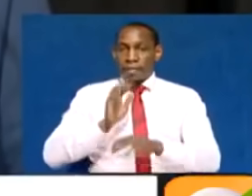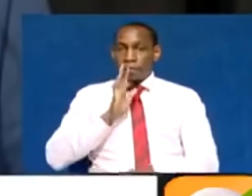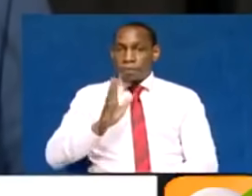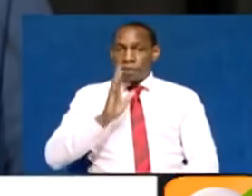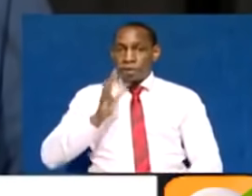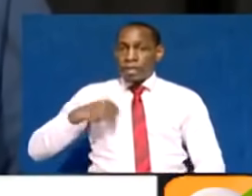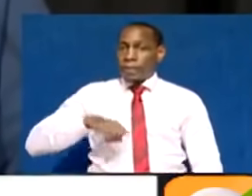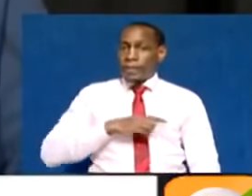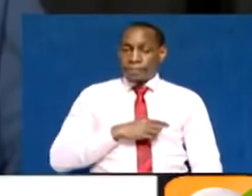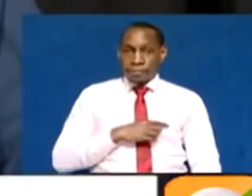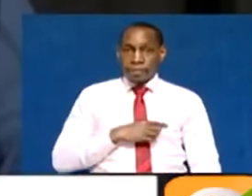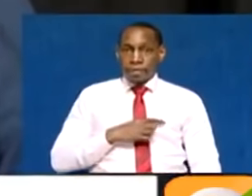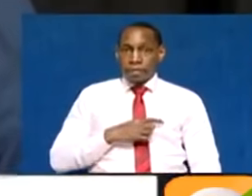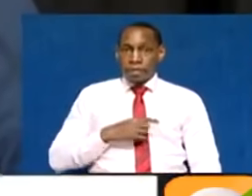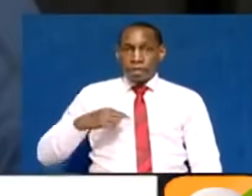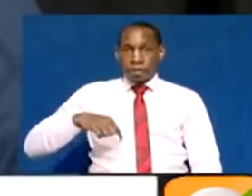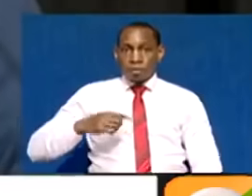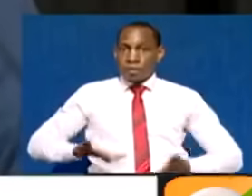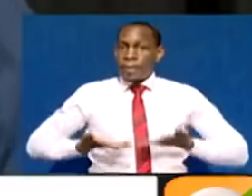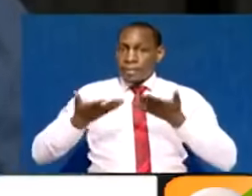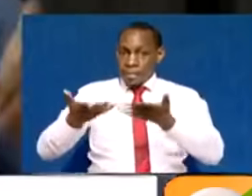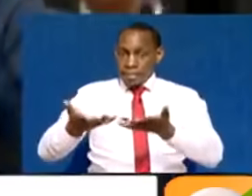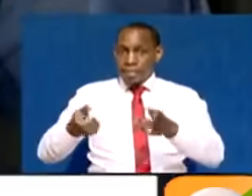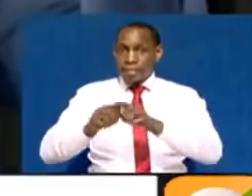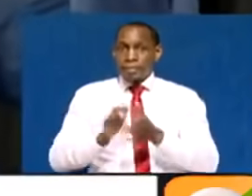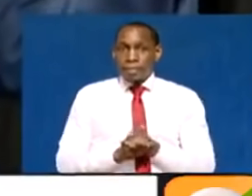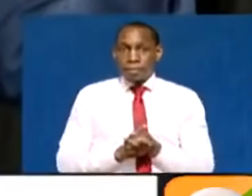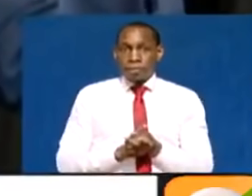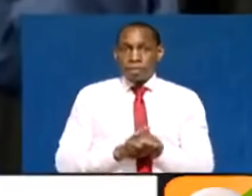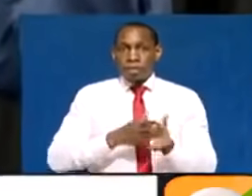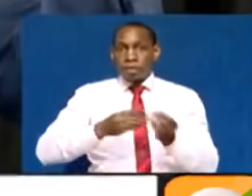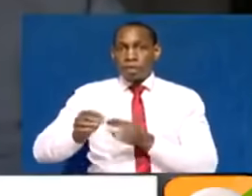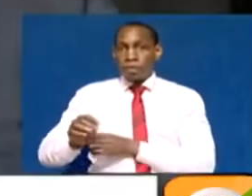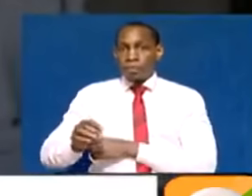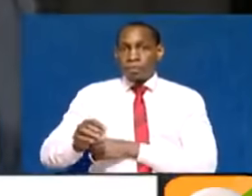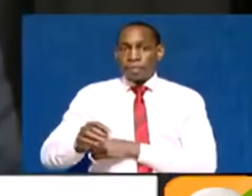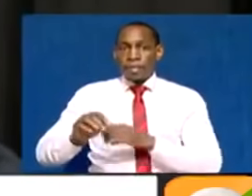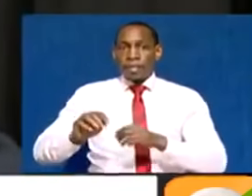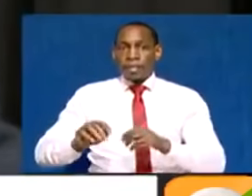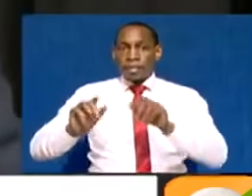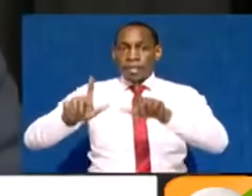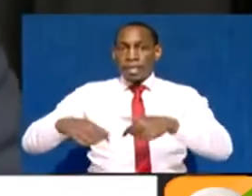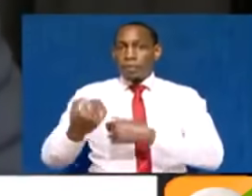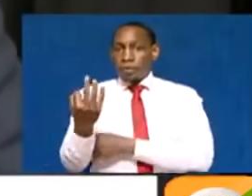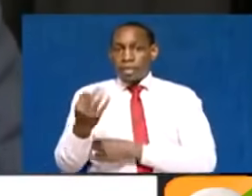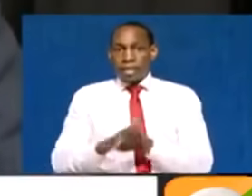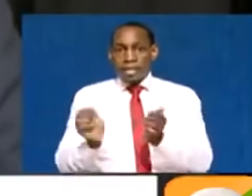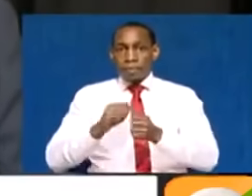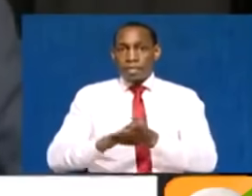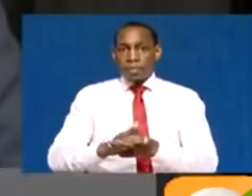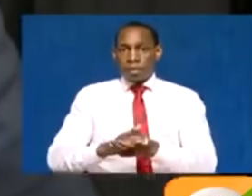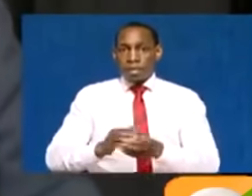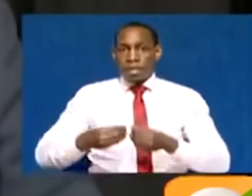us, we will deliberate and we will go to Limuru 3. Hatuwezi kupatia msijana wetu